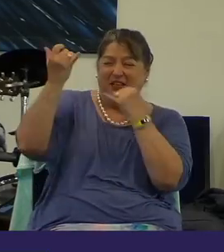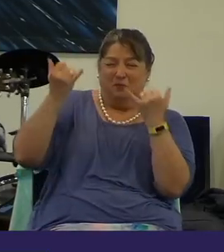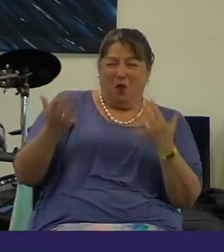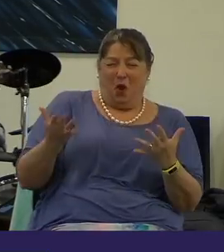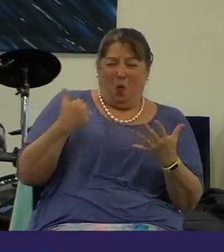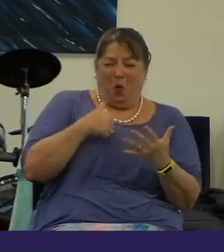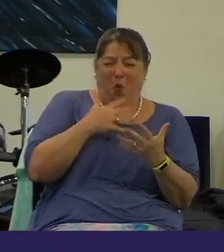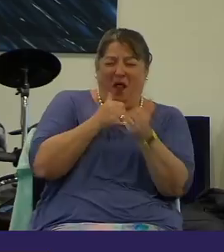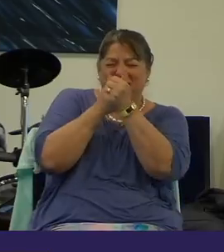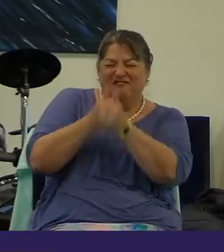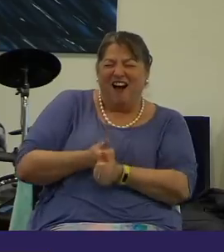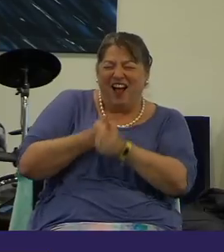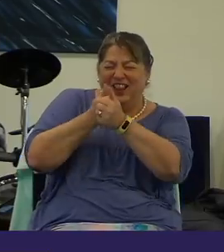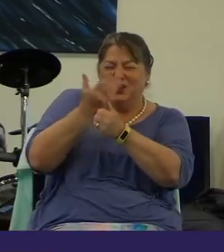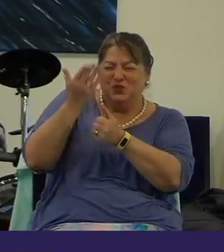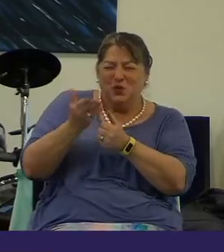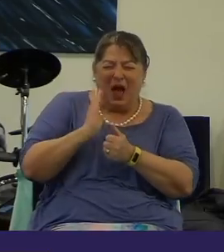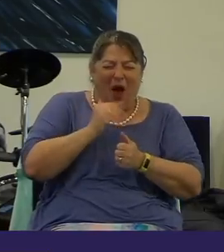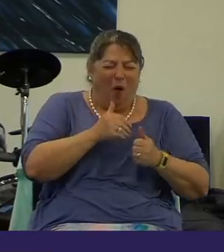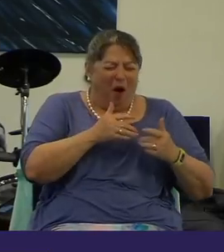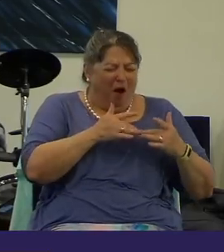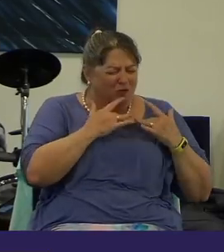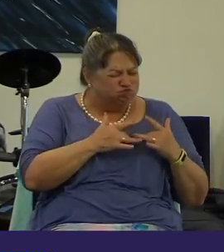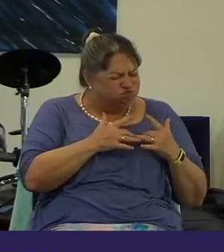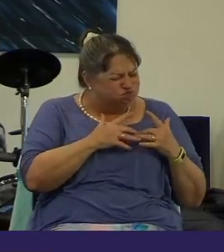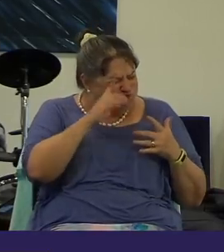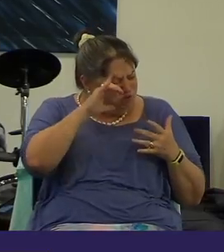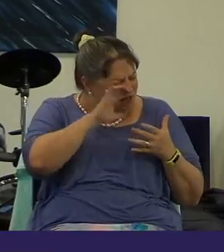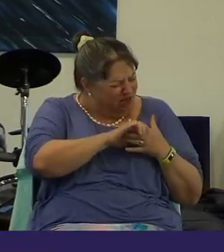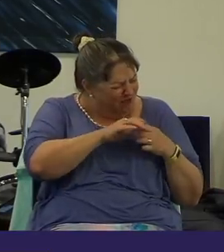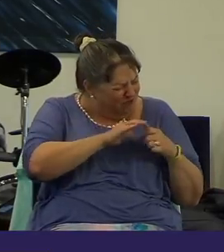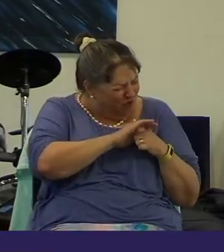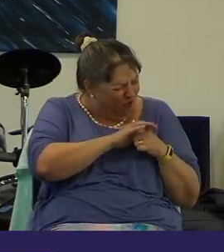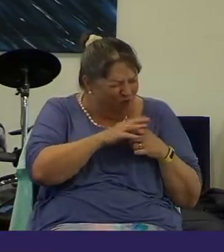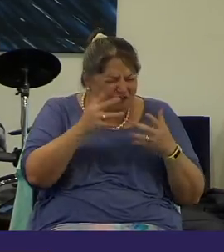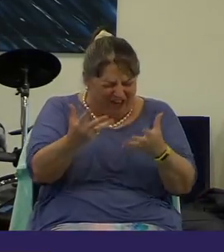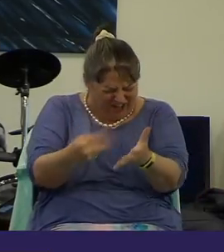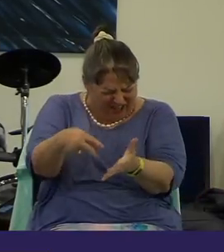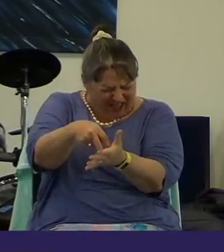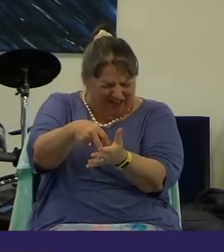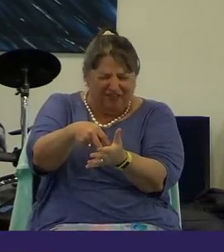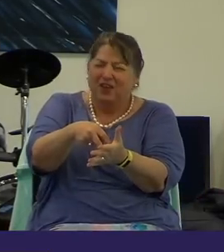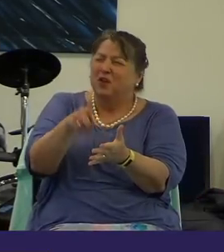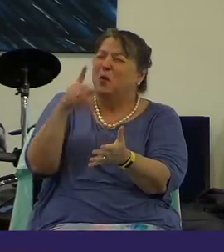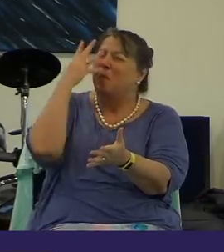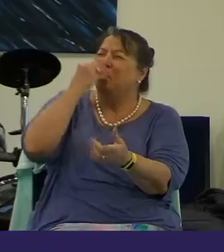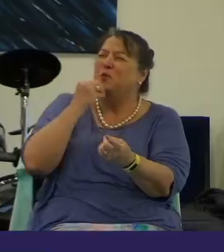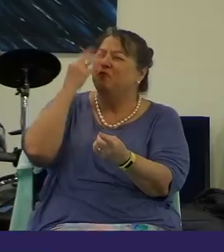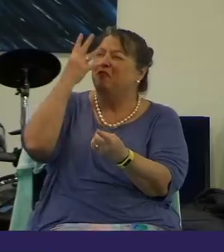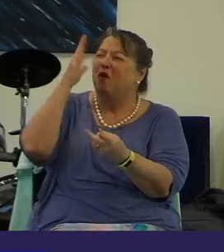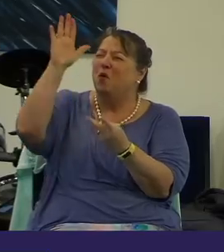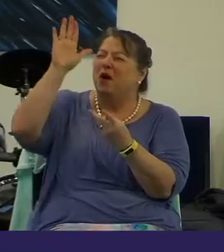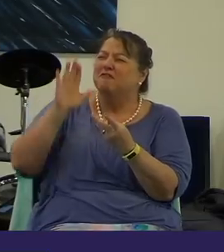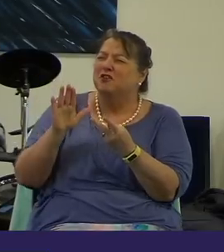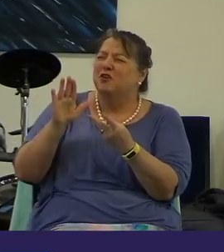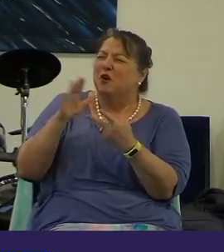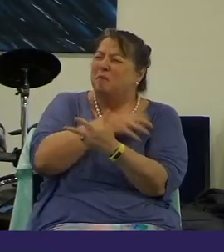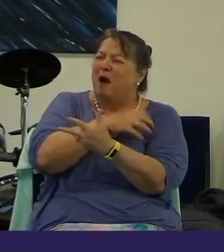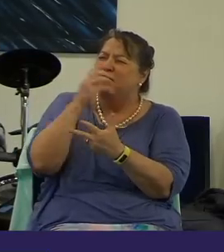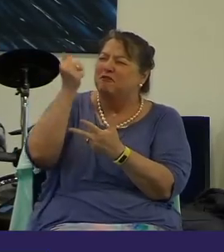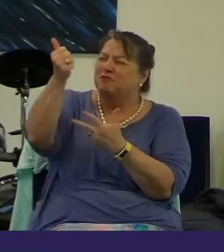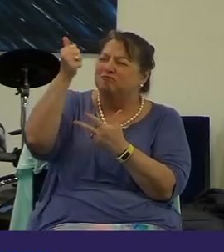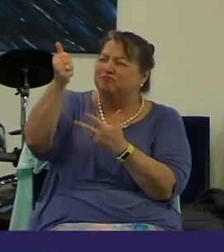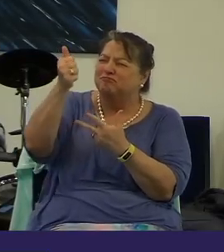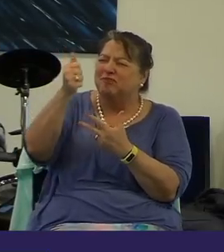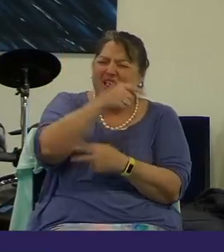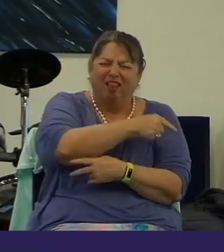a people who believe with all of our hearts that you have risen from that grave and that you are beautiful and wonderful and powerful, and